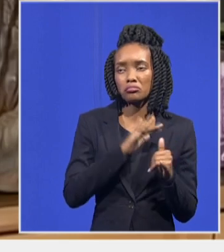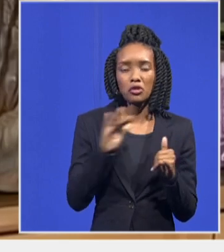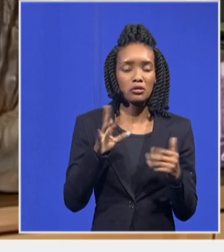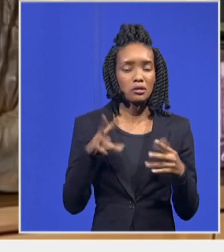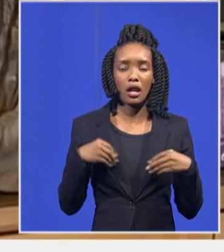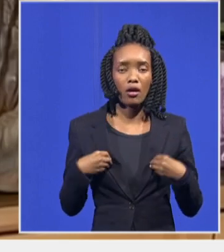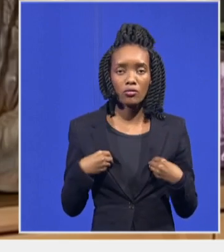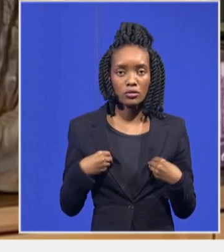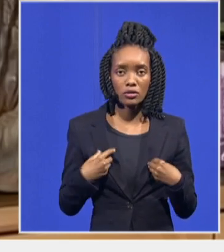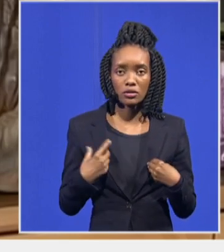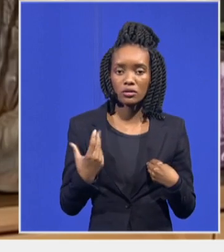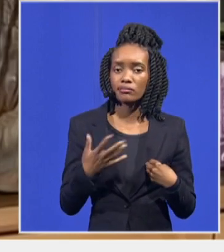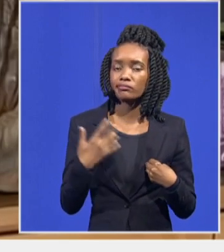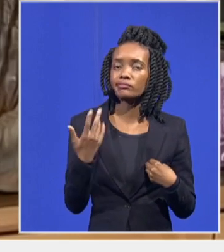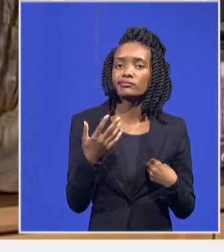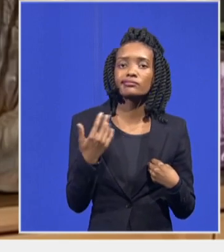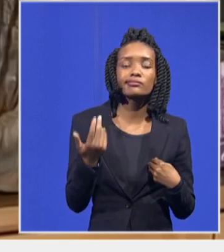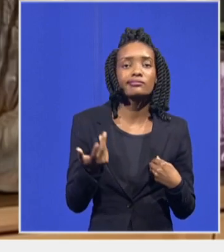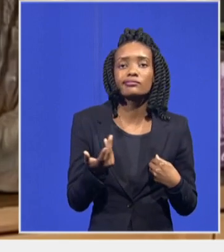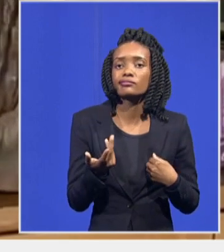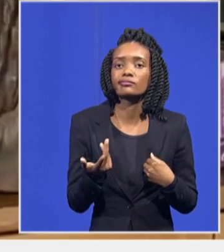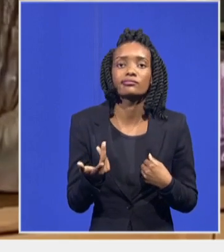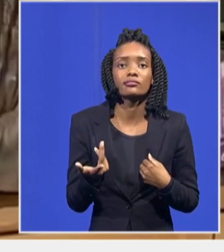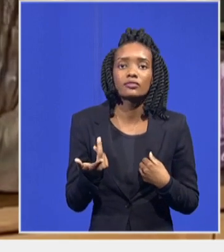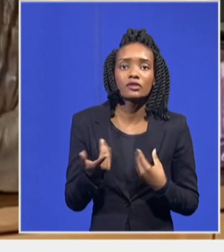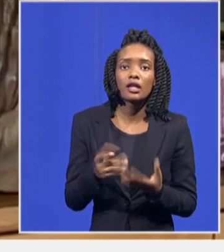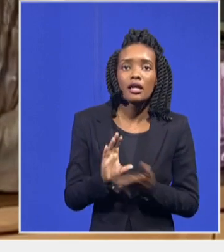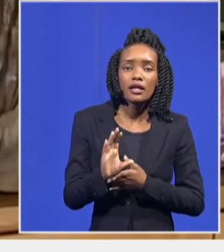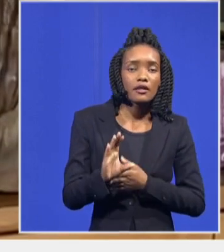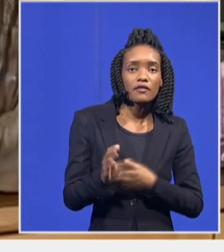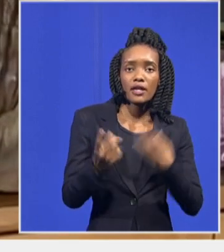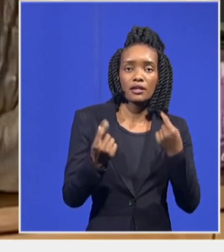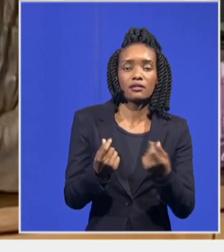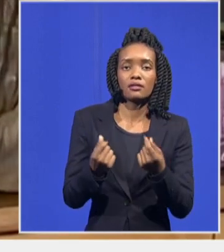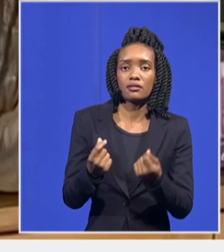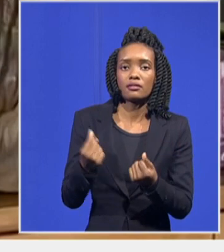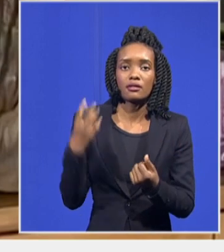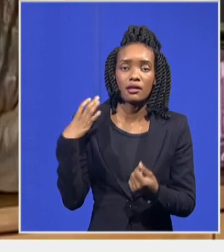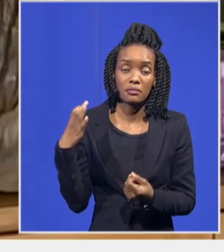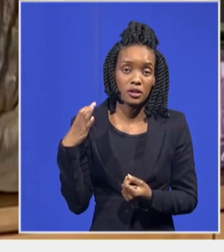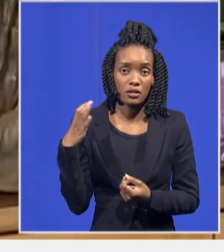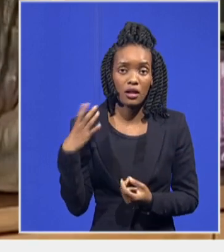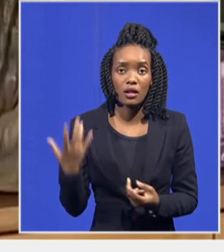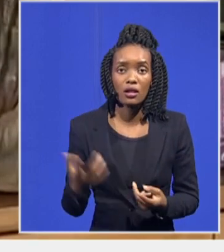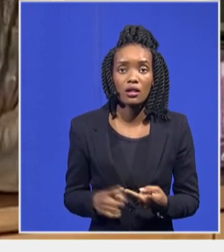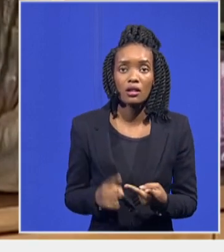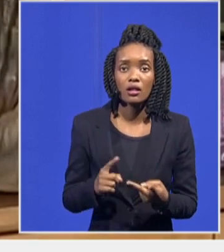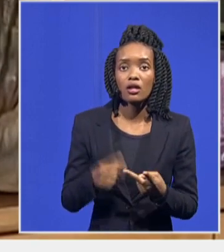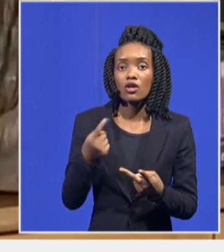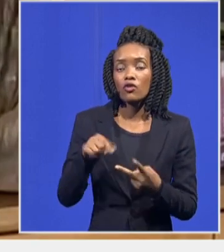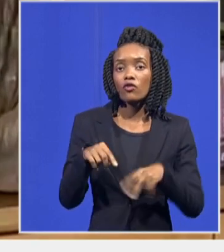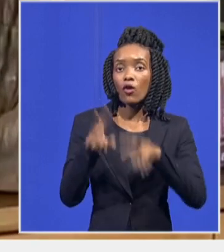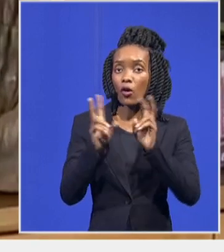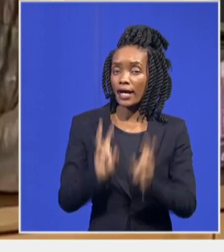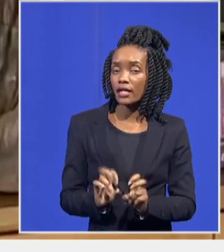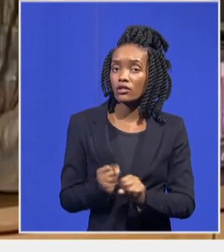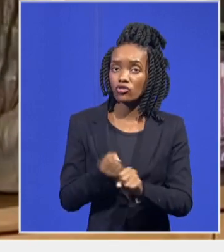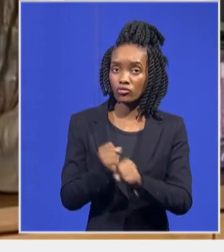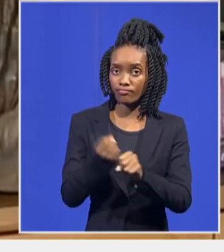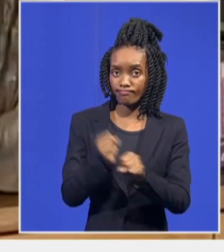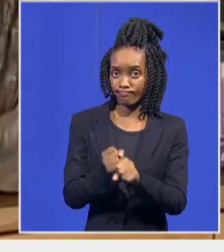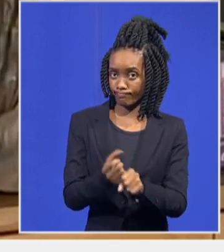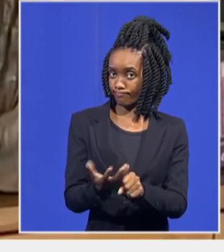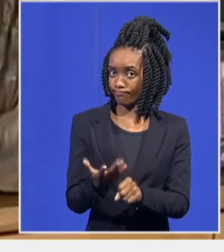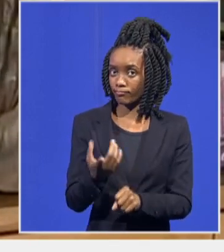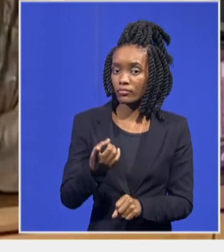allowed to invest capital expenditure in energy generation. Do you want to handle